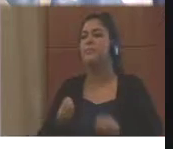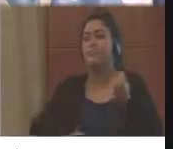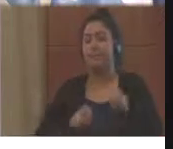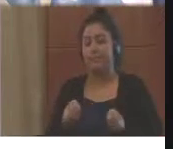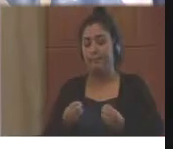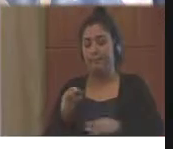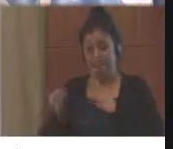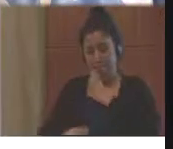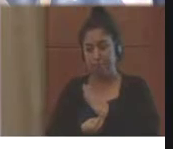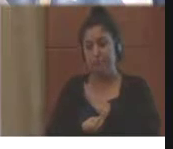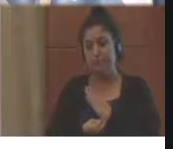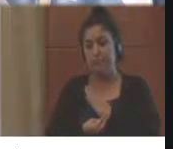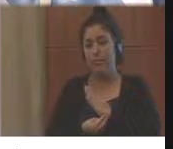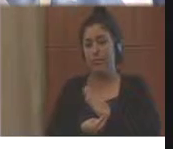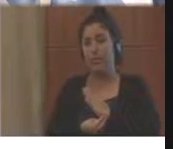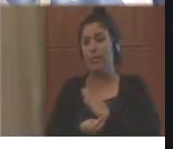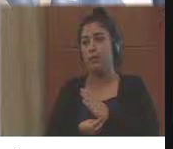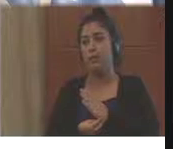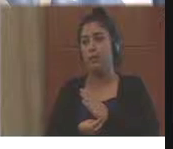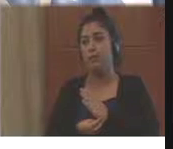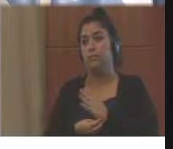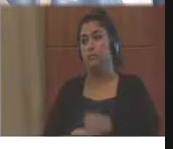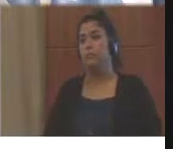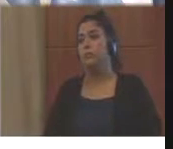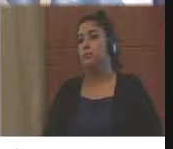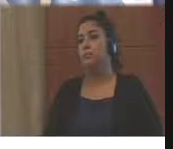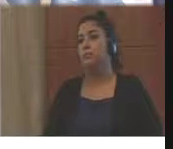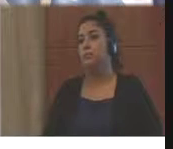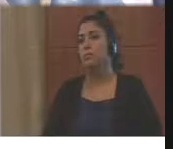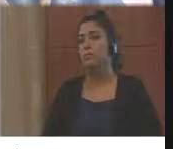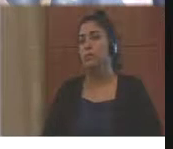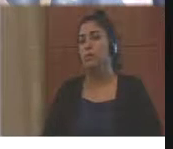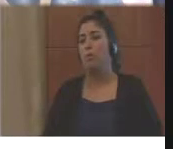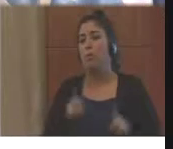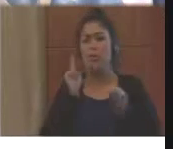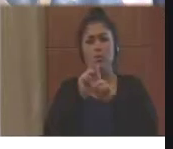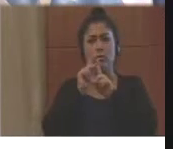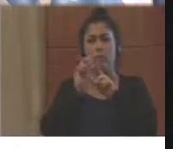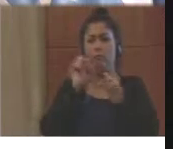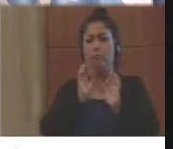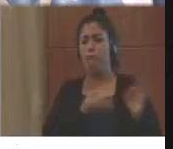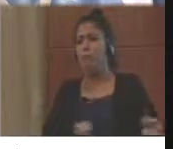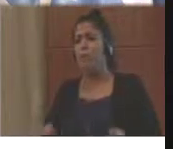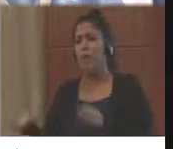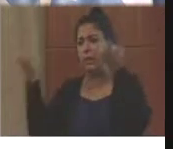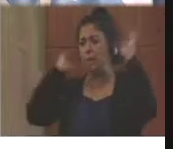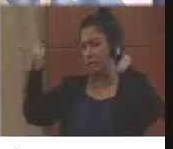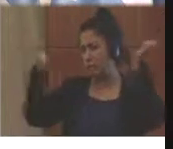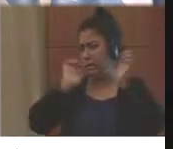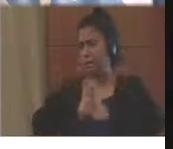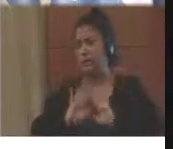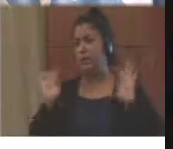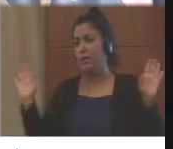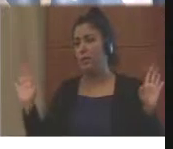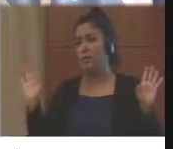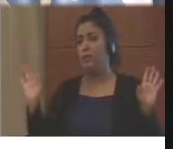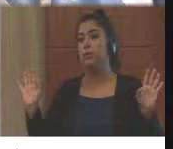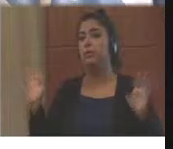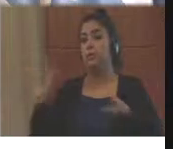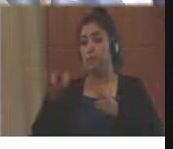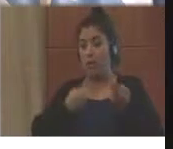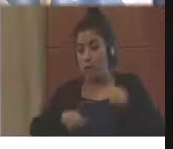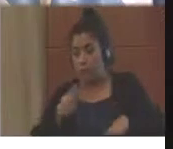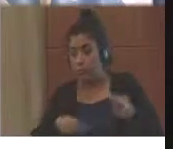something that has to do that this has to be generated from a strategic level by the companies